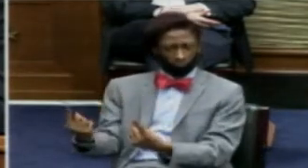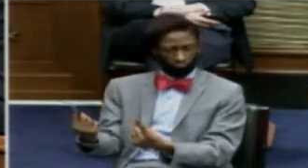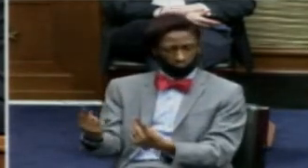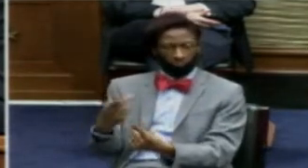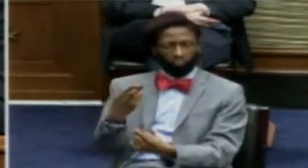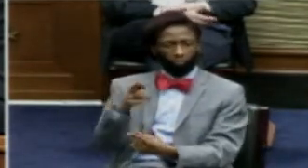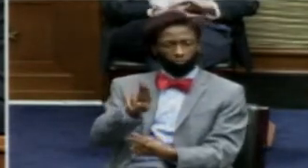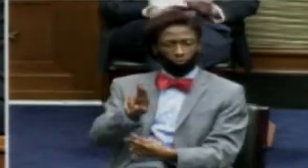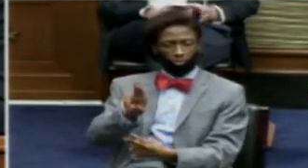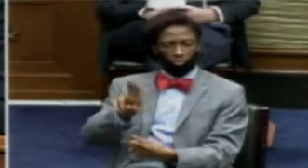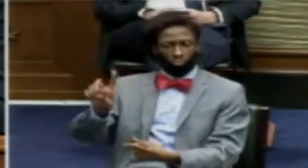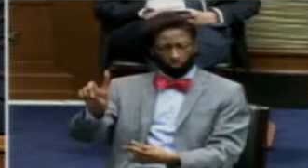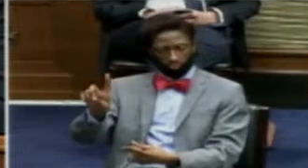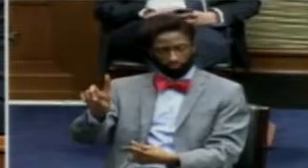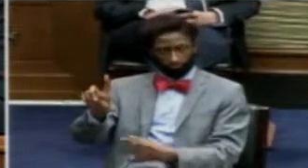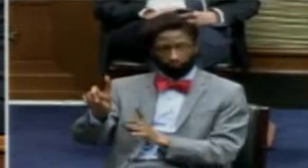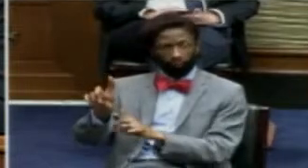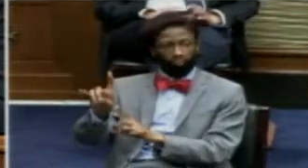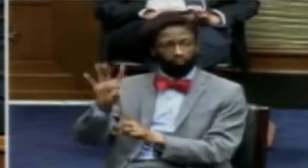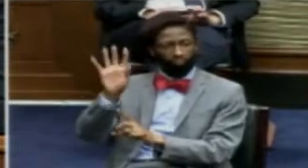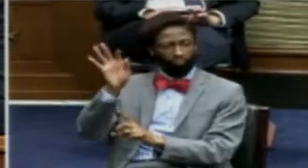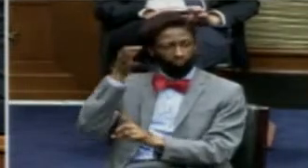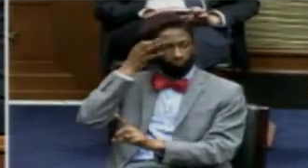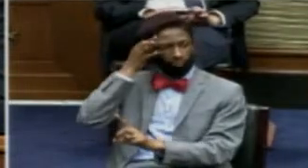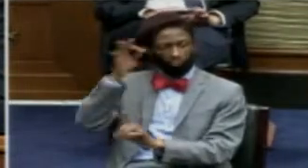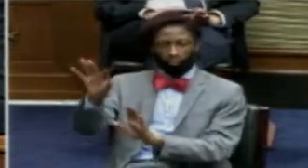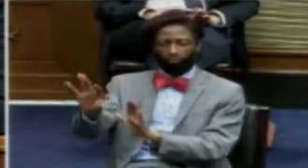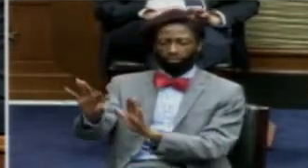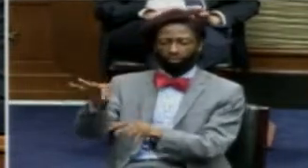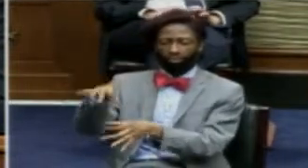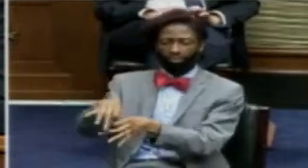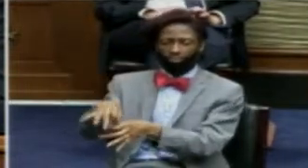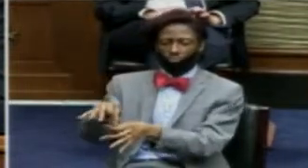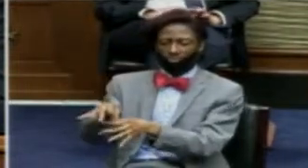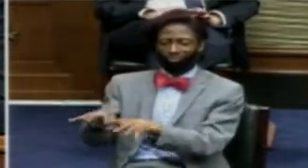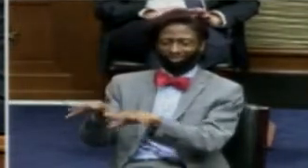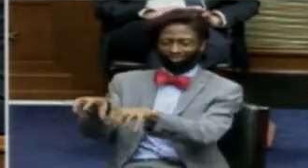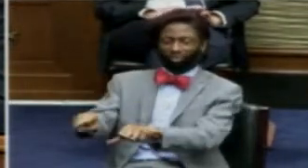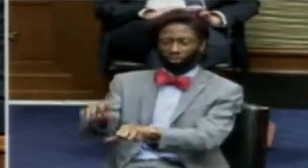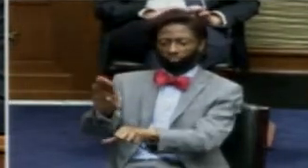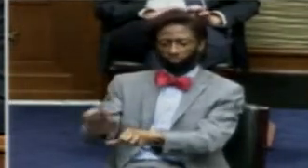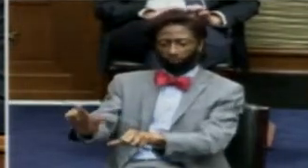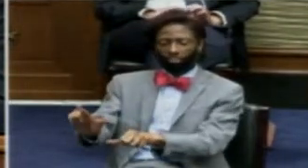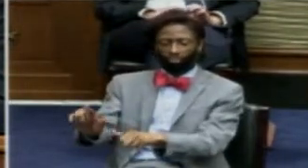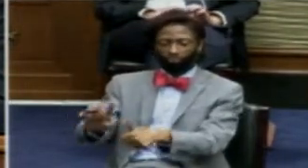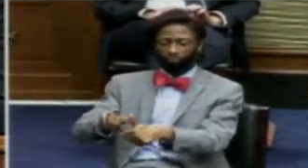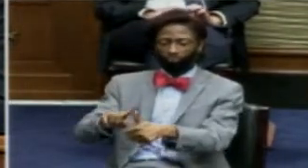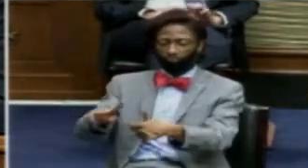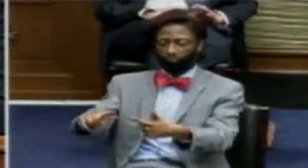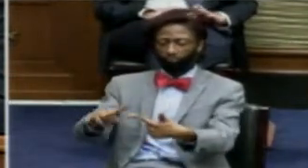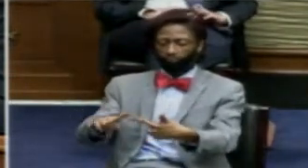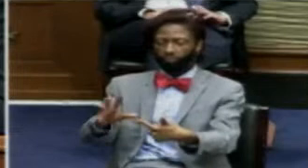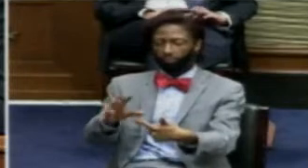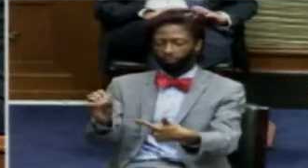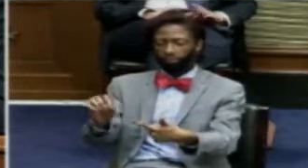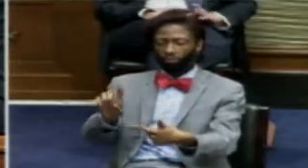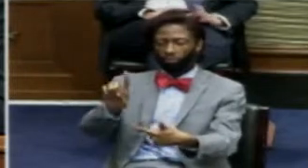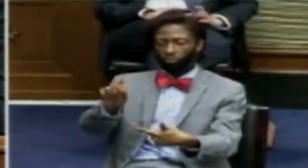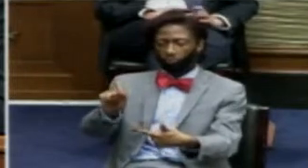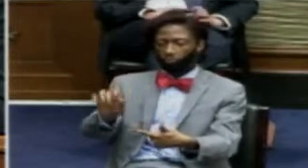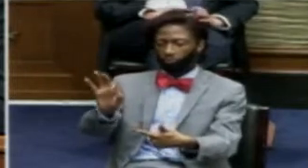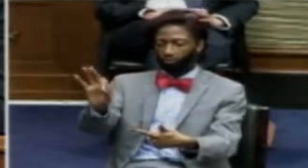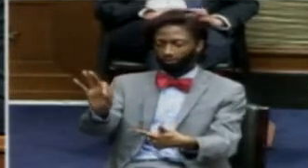H.R. 1, the federal election takeover bill, as I call it, and the $1.9